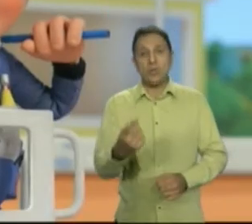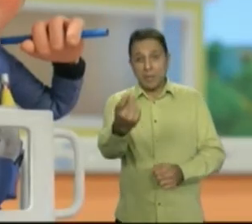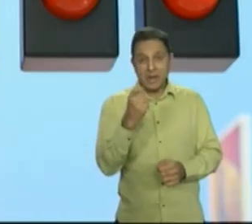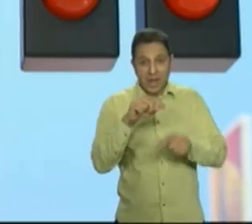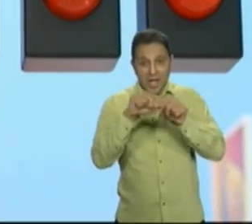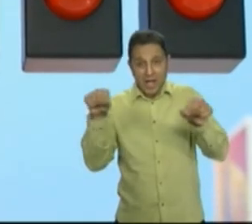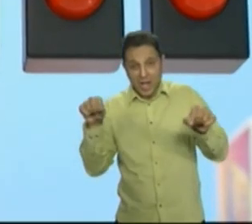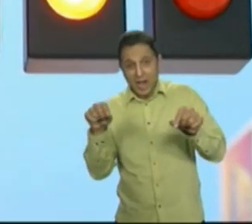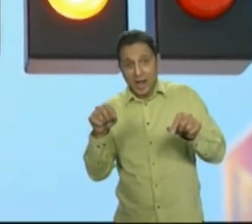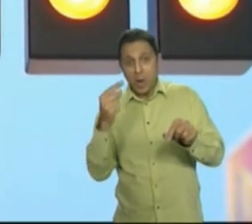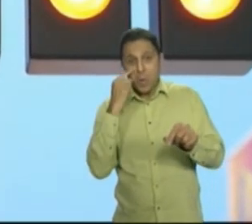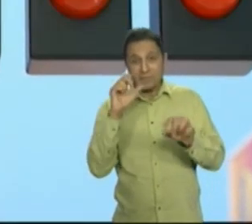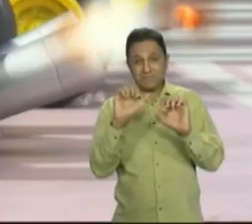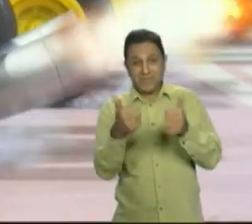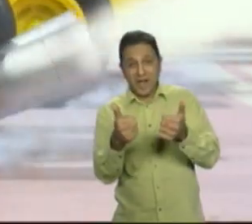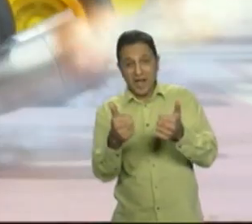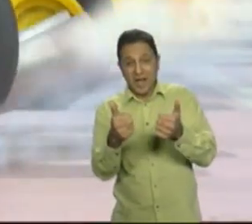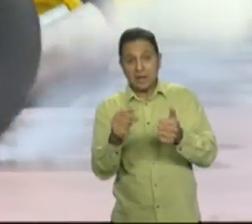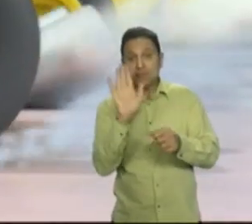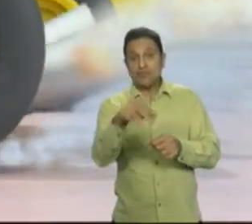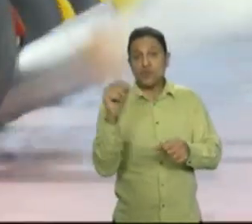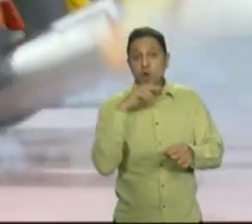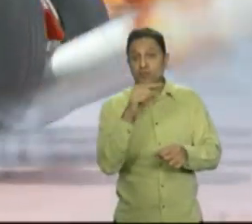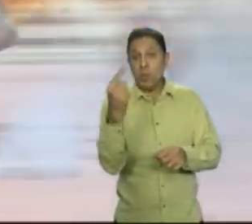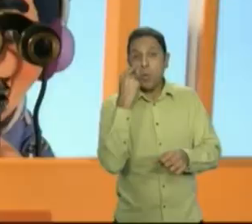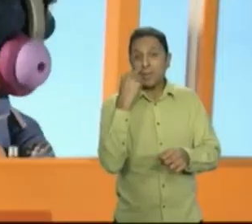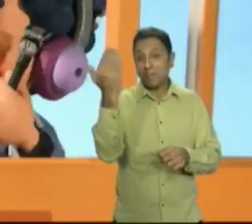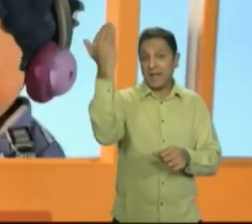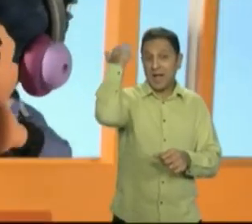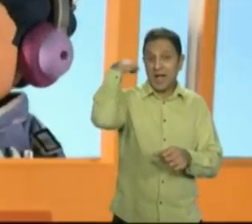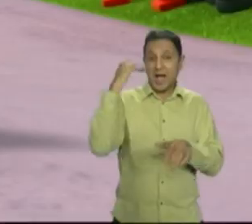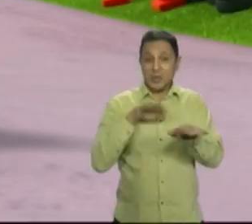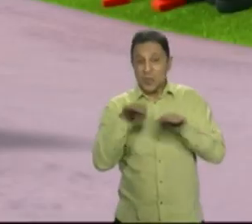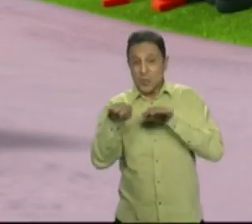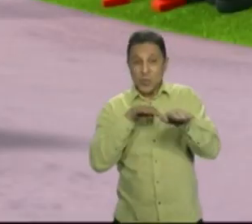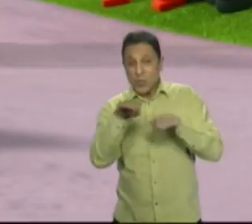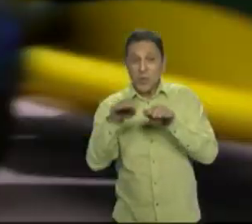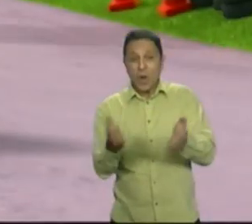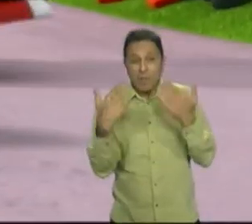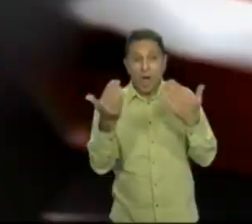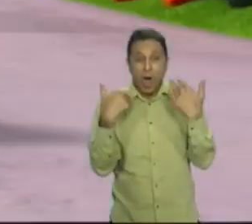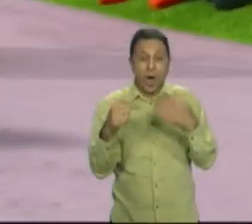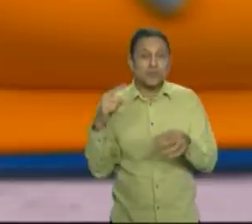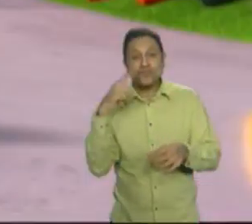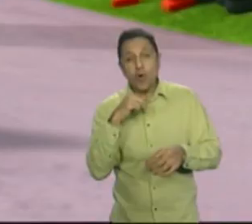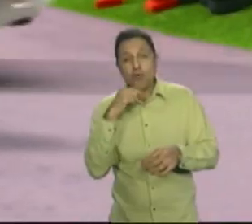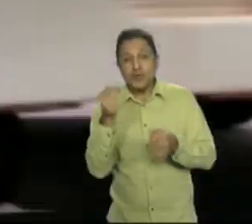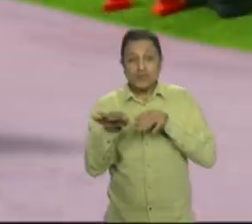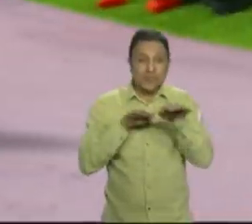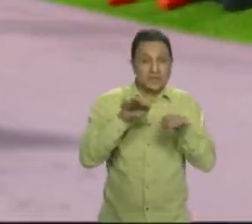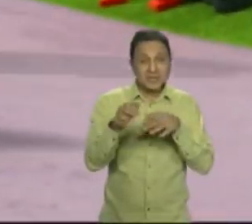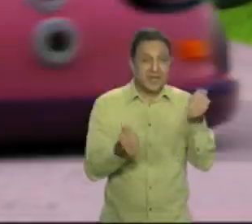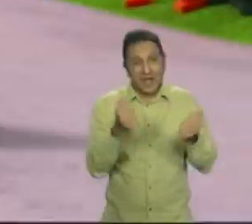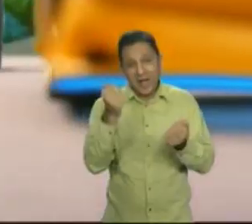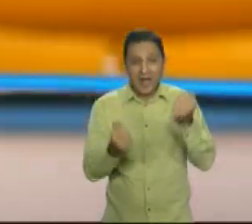real fine. Watch out, Rory, they're right behind you. Come on! Rory in the